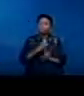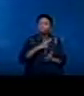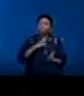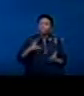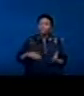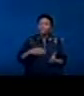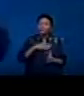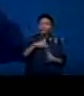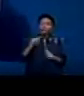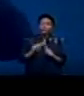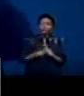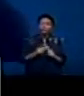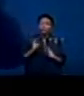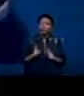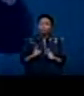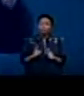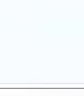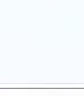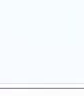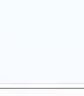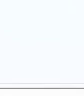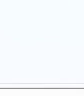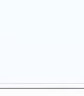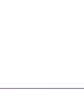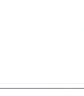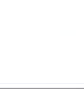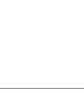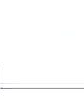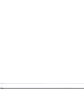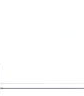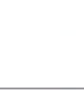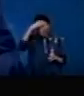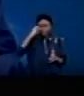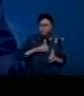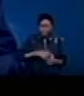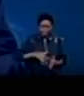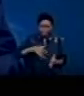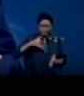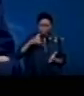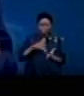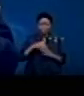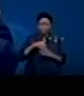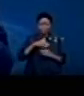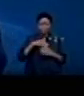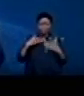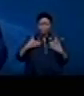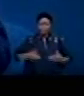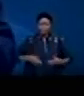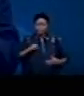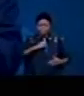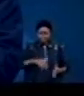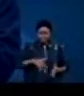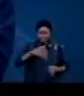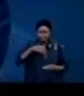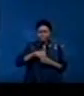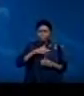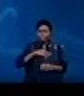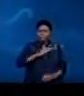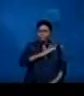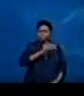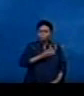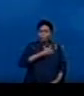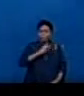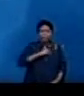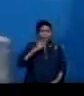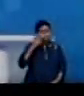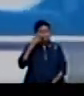we pray. An excited amen. Thank you very much. You can see now we're looking at our passage here for